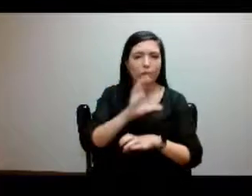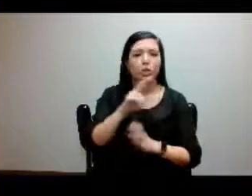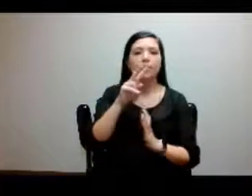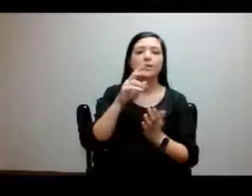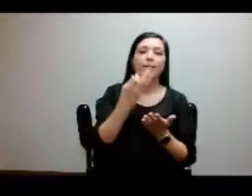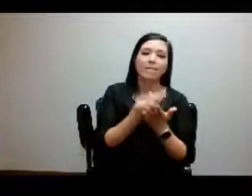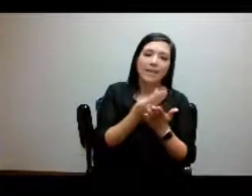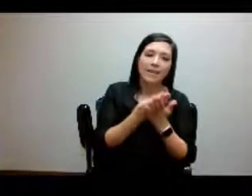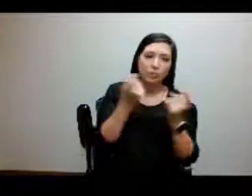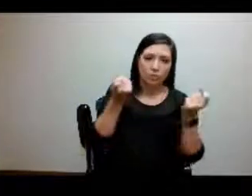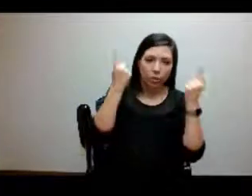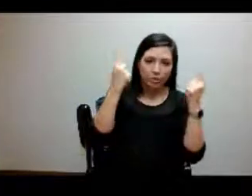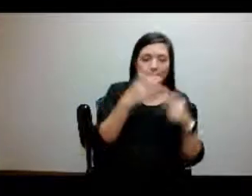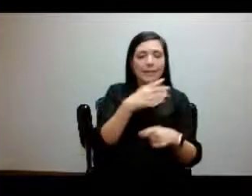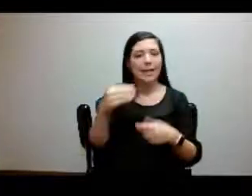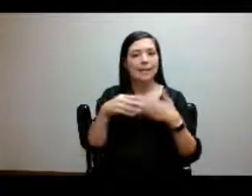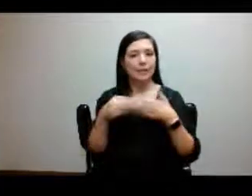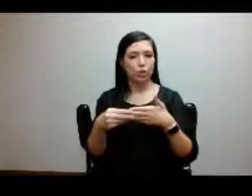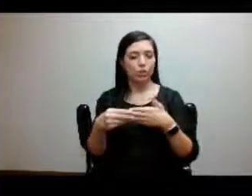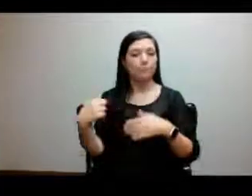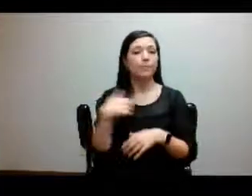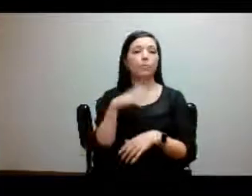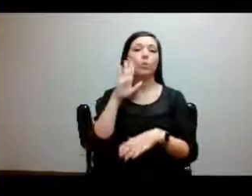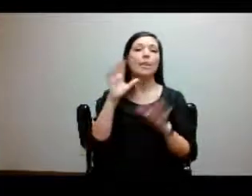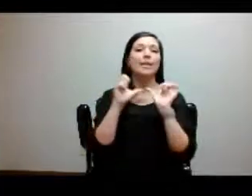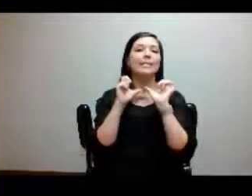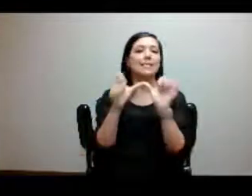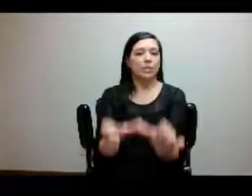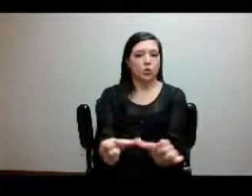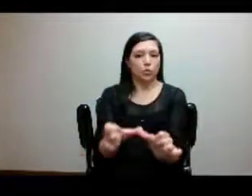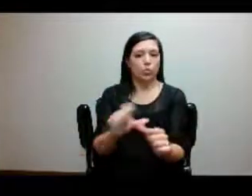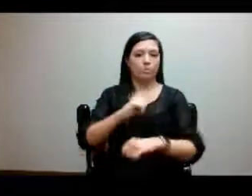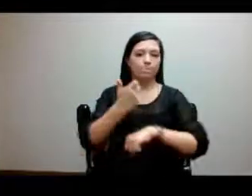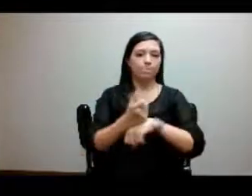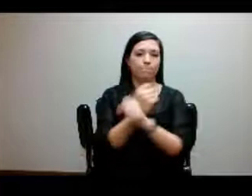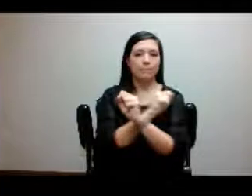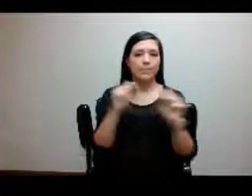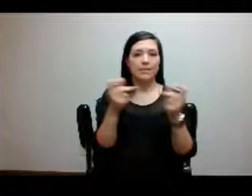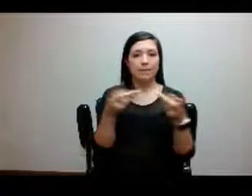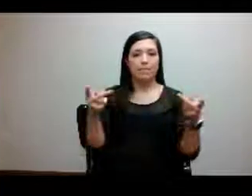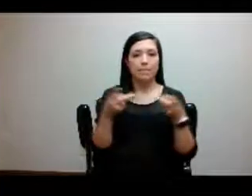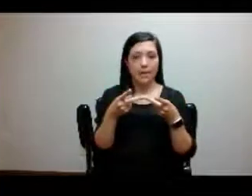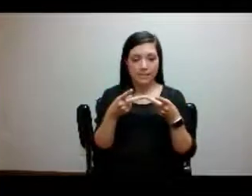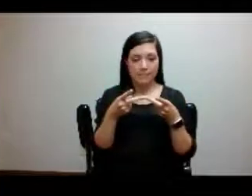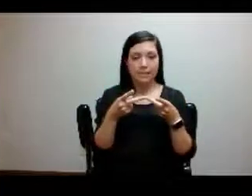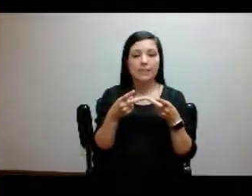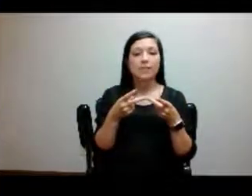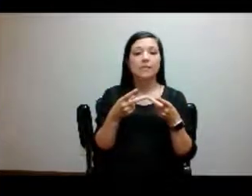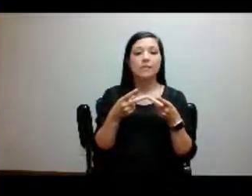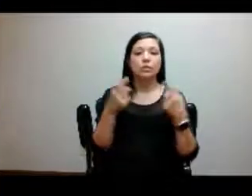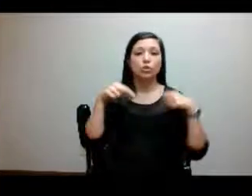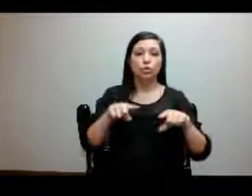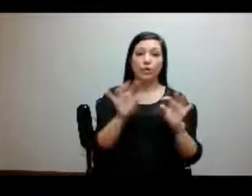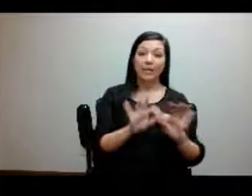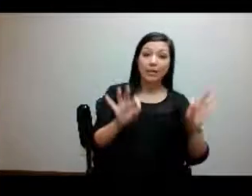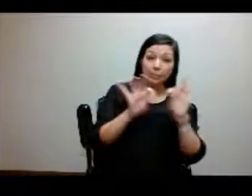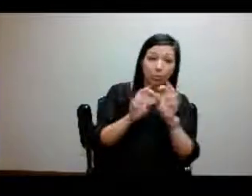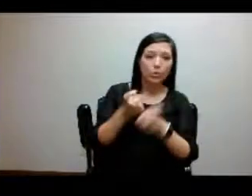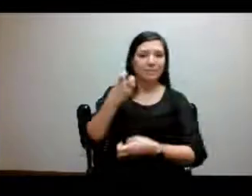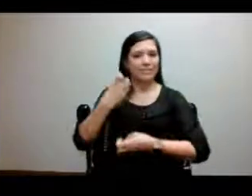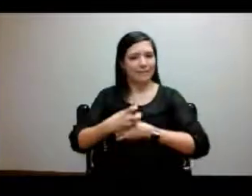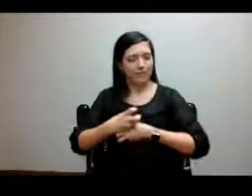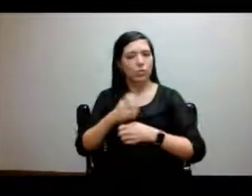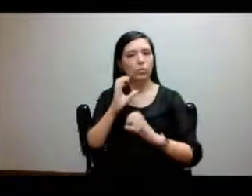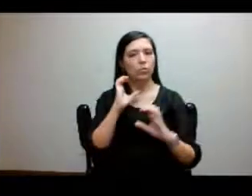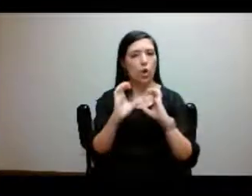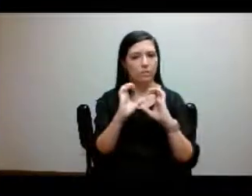and leadership. And we will continue to work creating safe spaces for important and at times difficult conversations that help